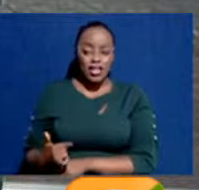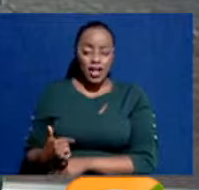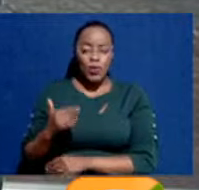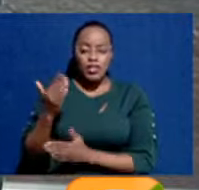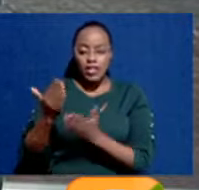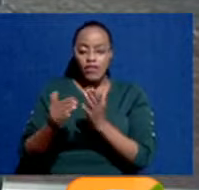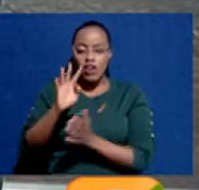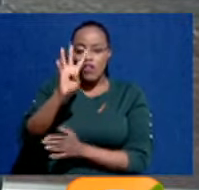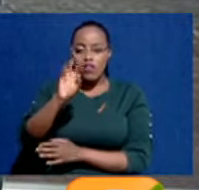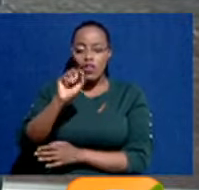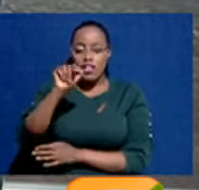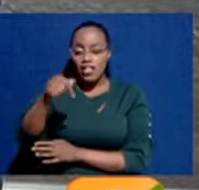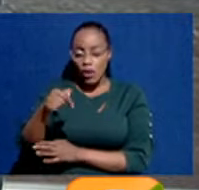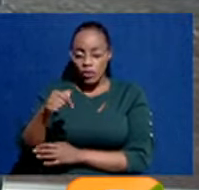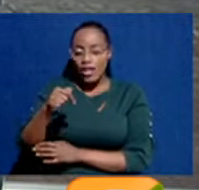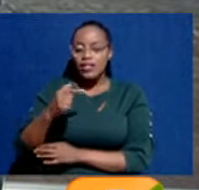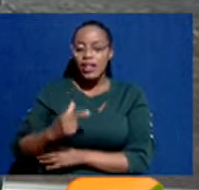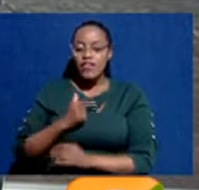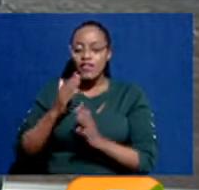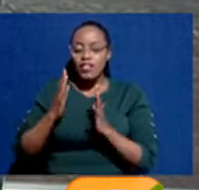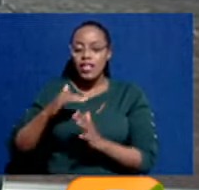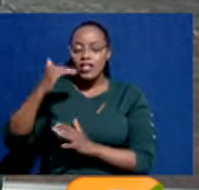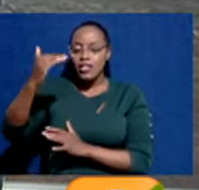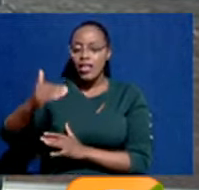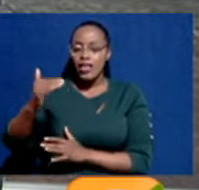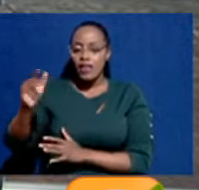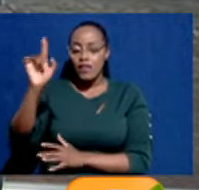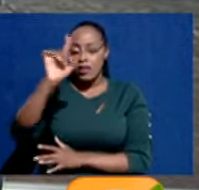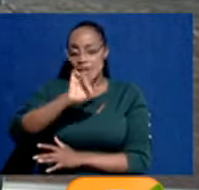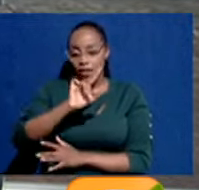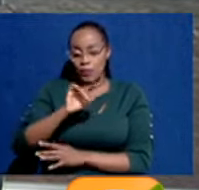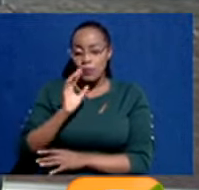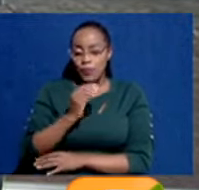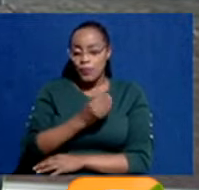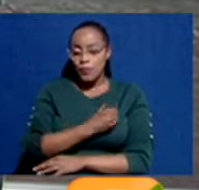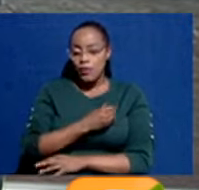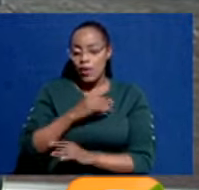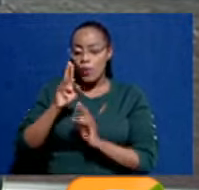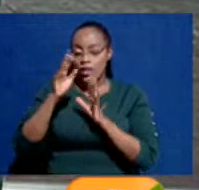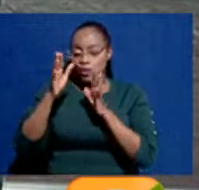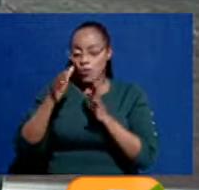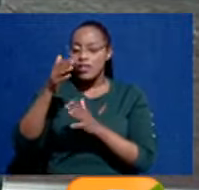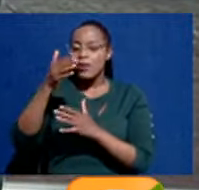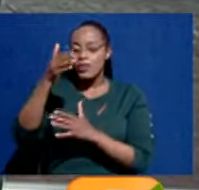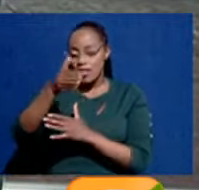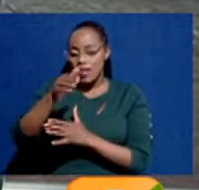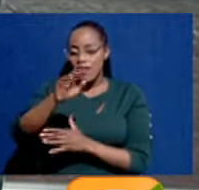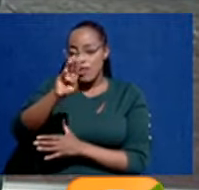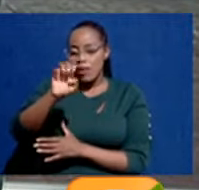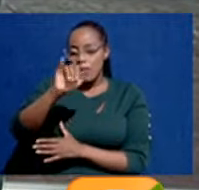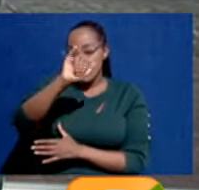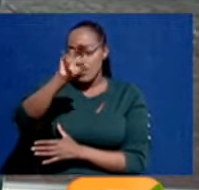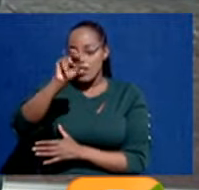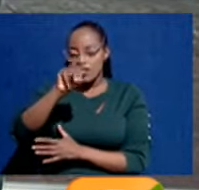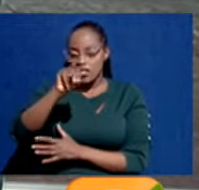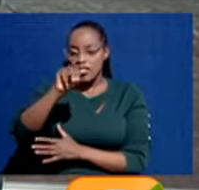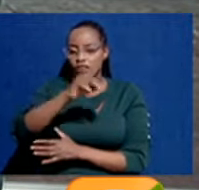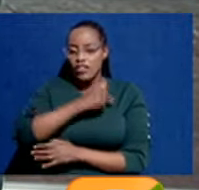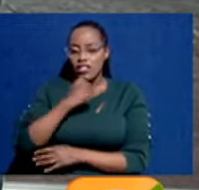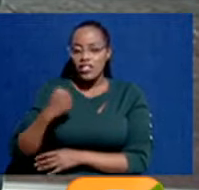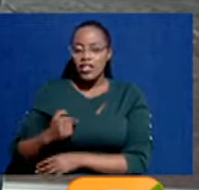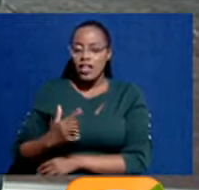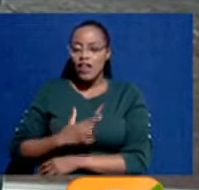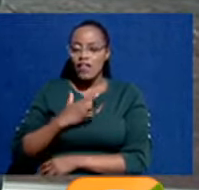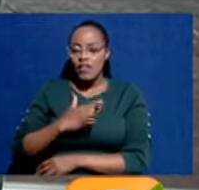average of 40,000 tourists every single day. Our very own Francis Mtalaki is in Beijing, China, and visited the